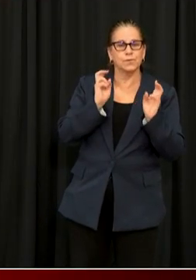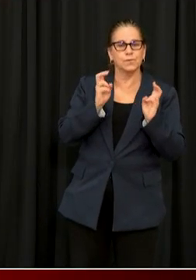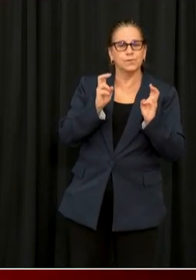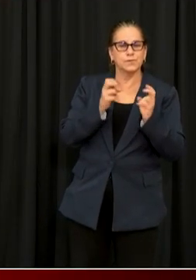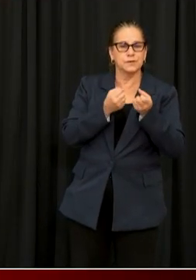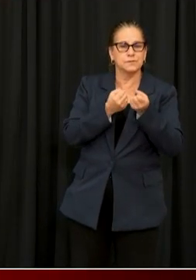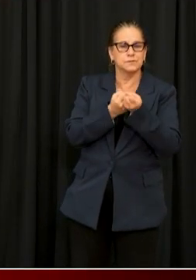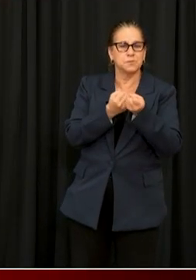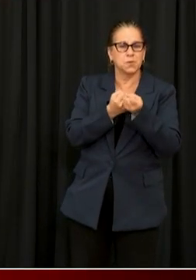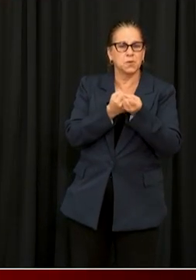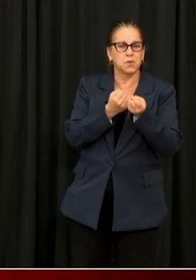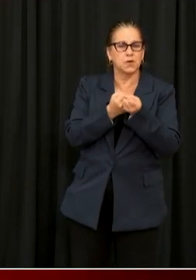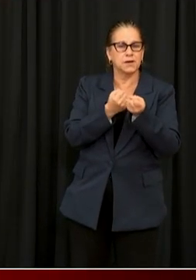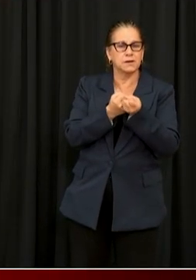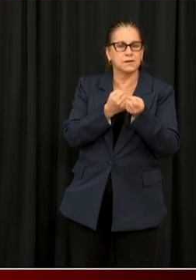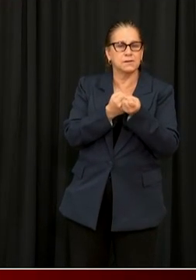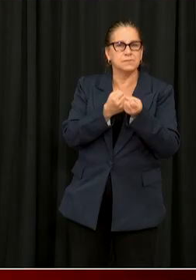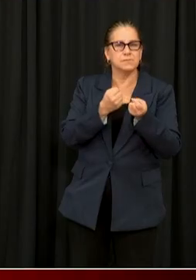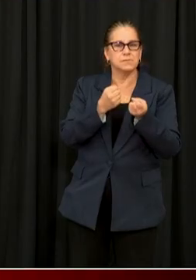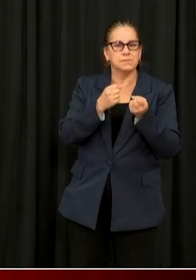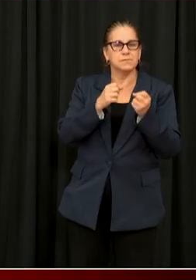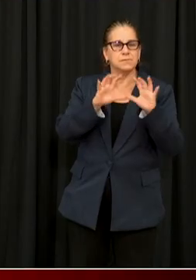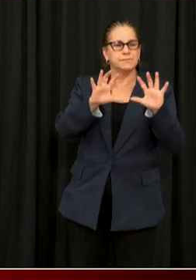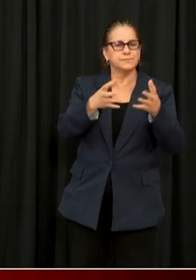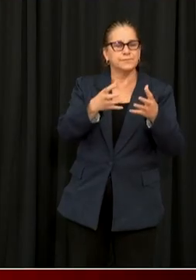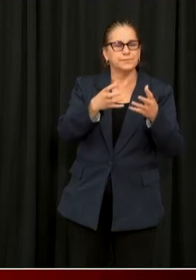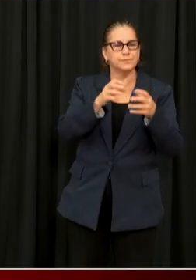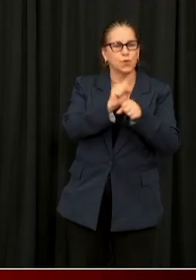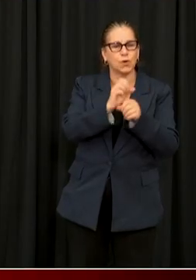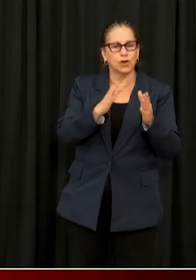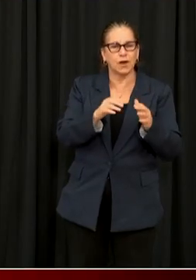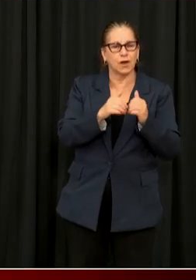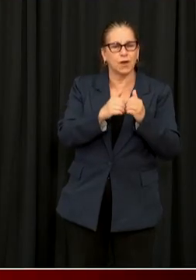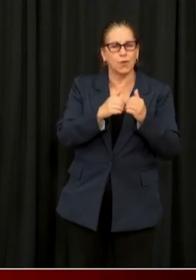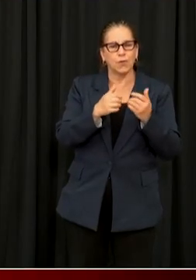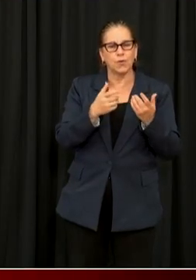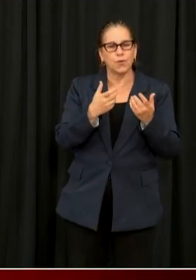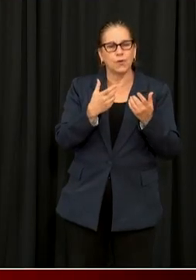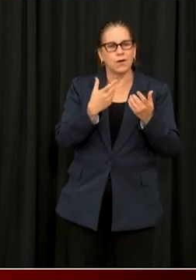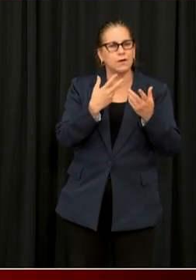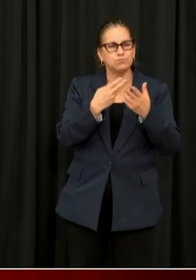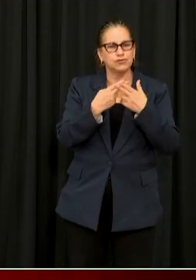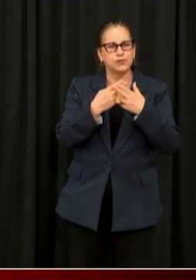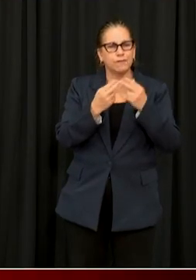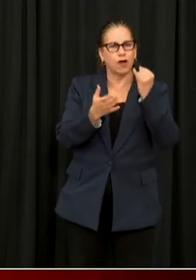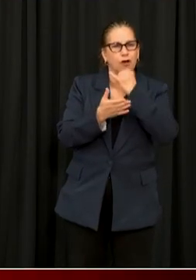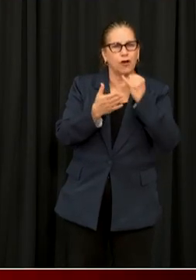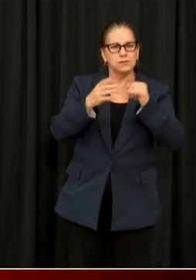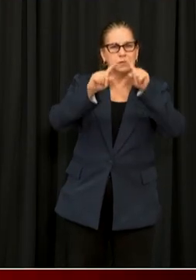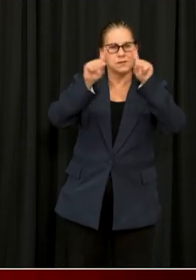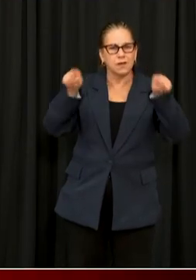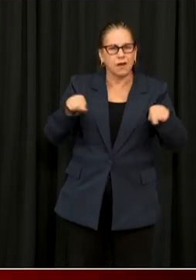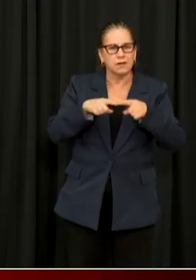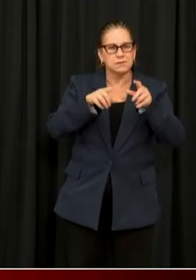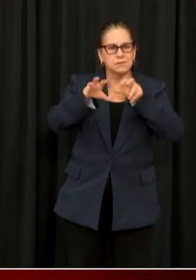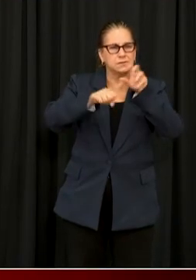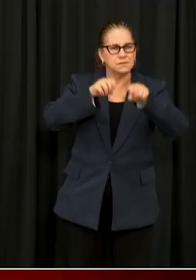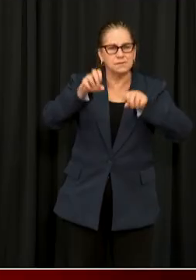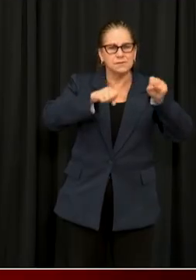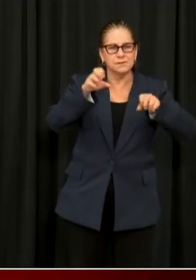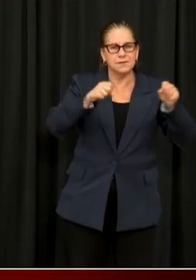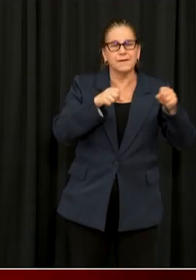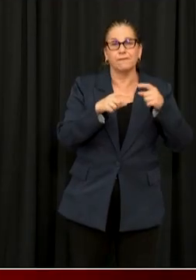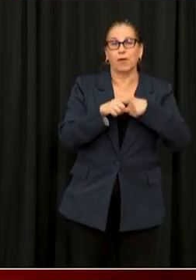this in preserving the artifacts from the protest.